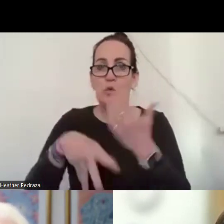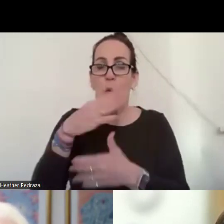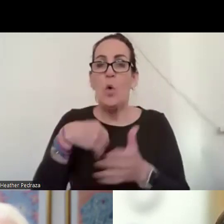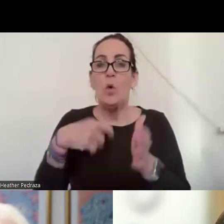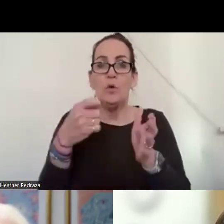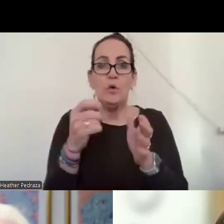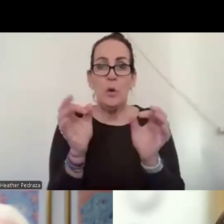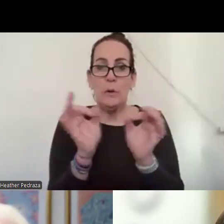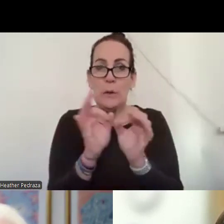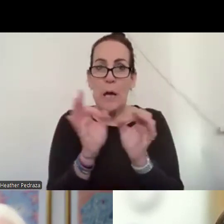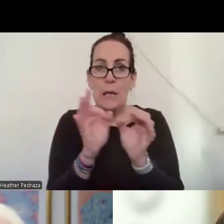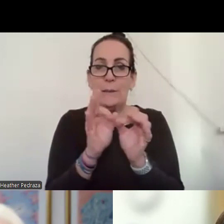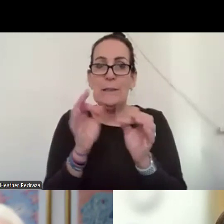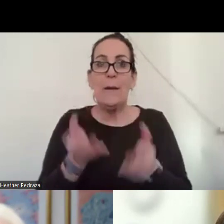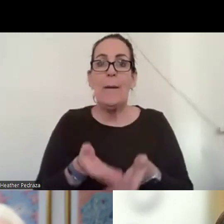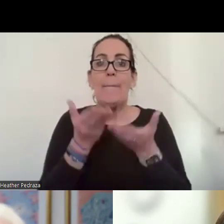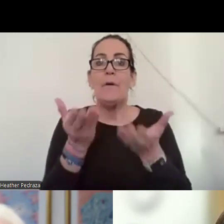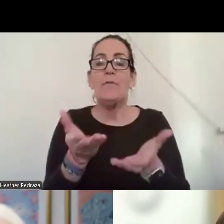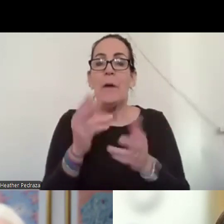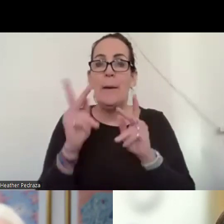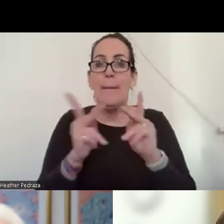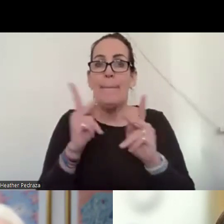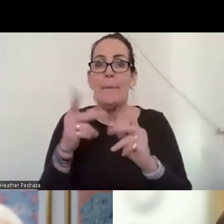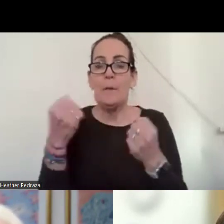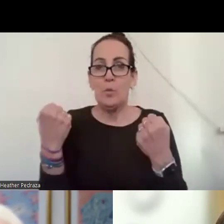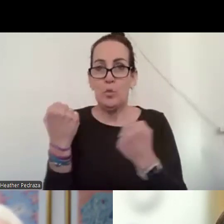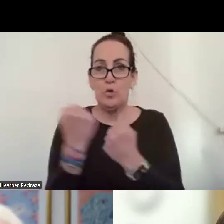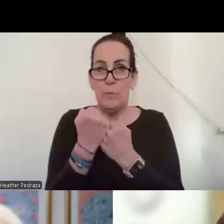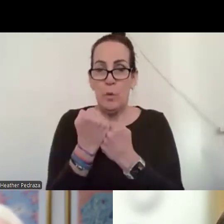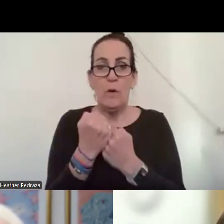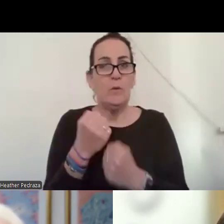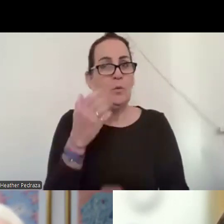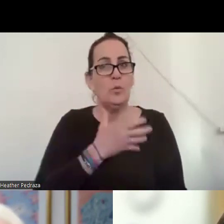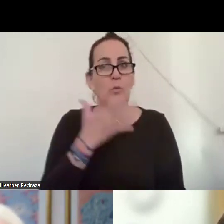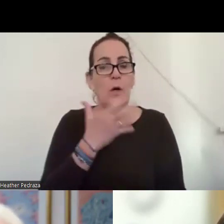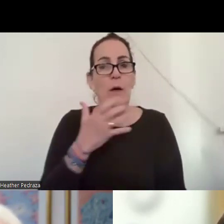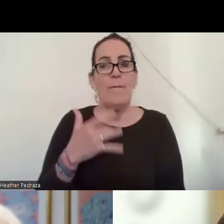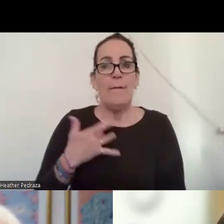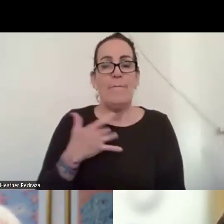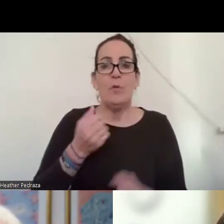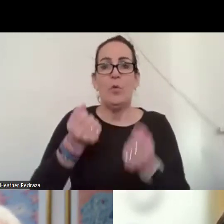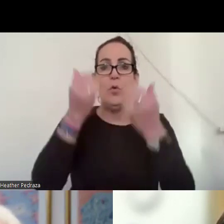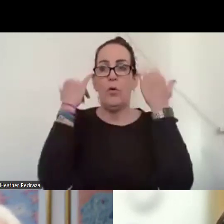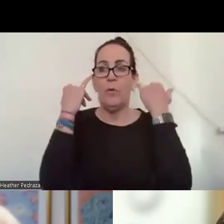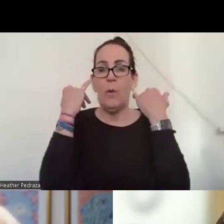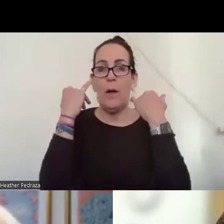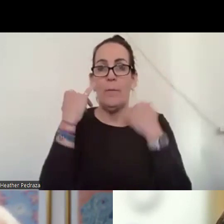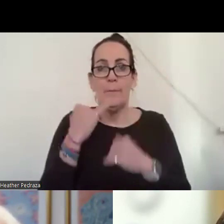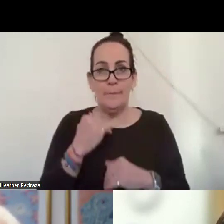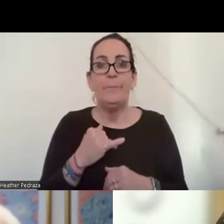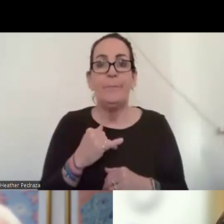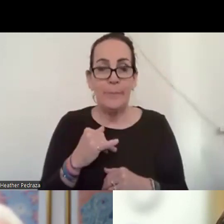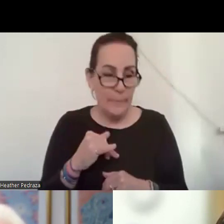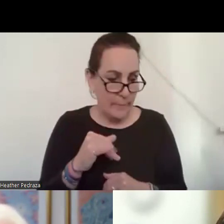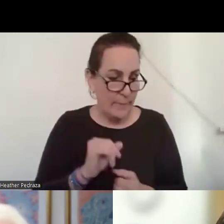to support people living with dementia. Yeah, I mean, it's really overwhelming, really. Right? So faced with this